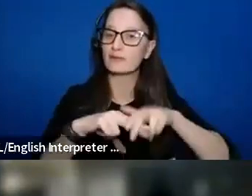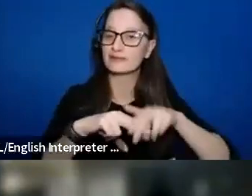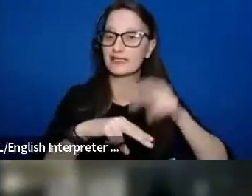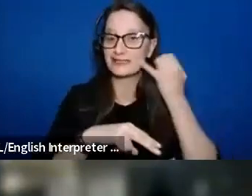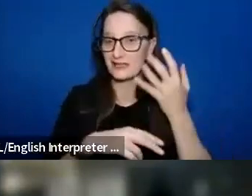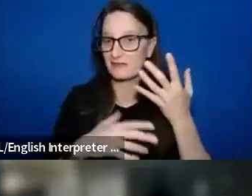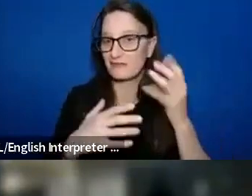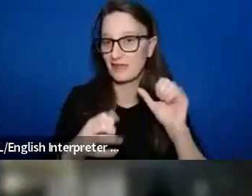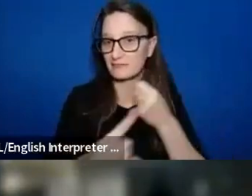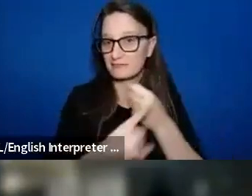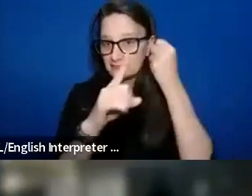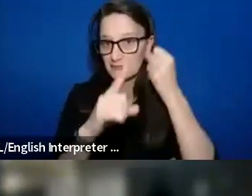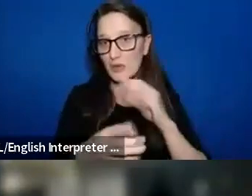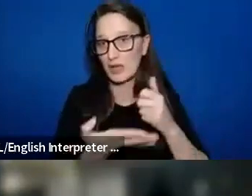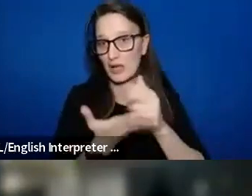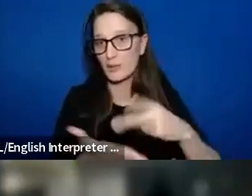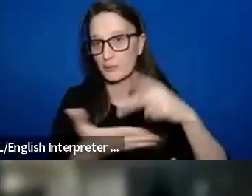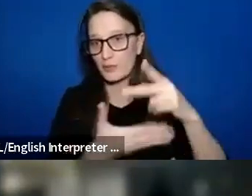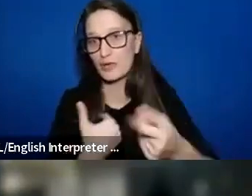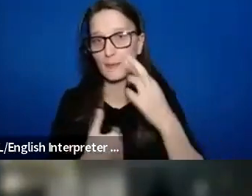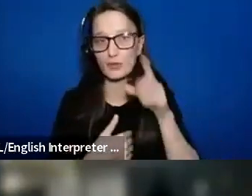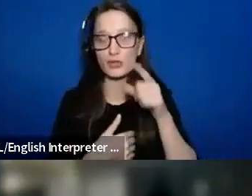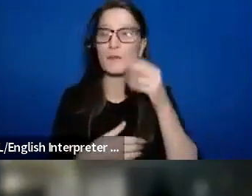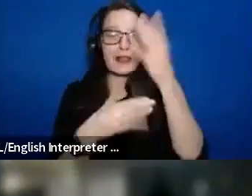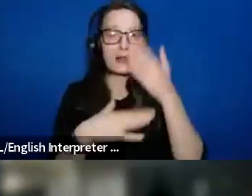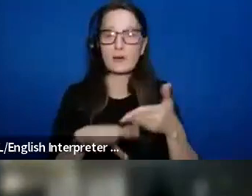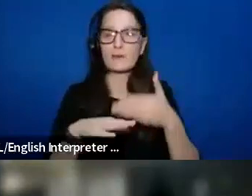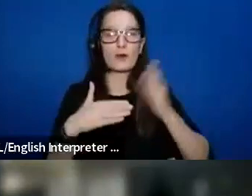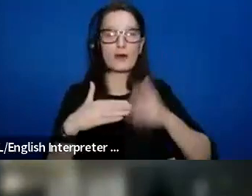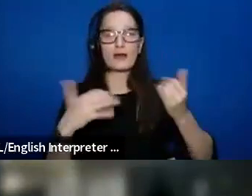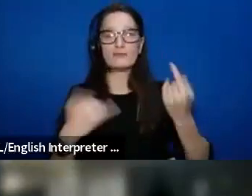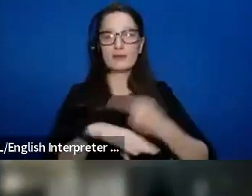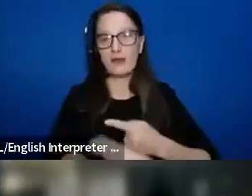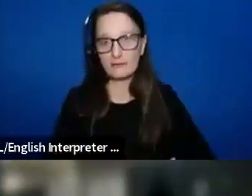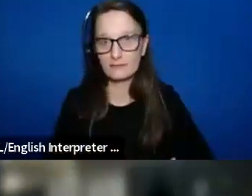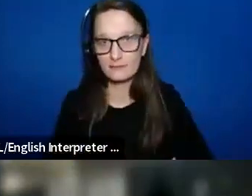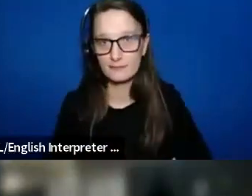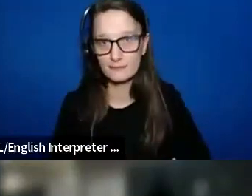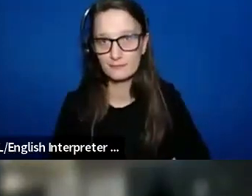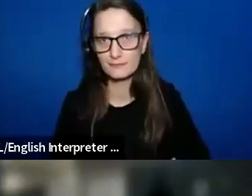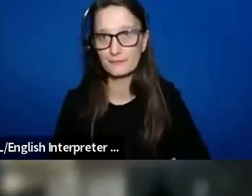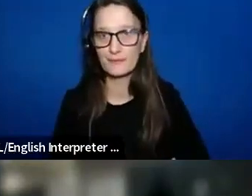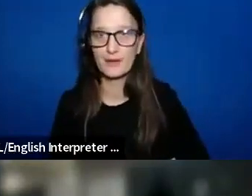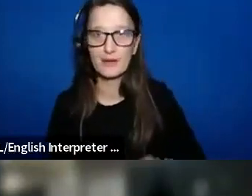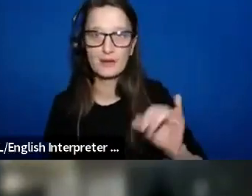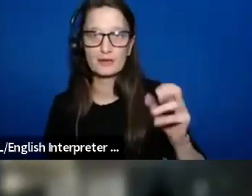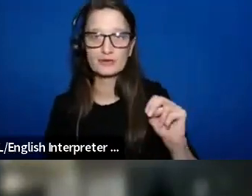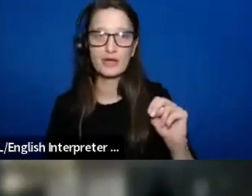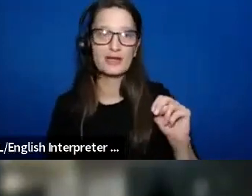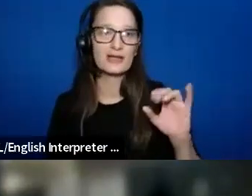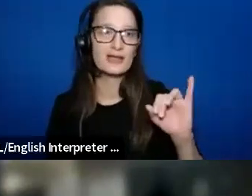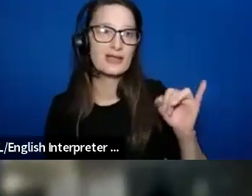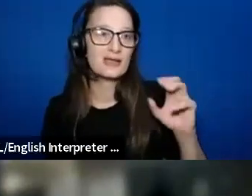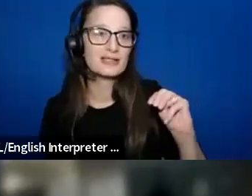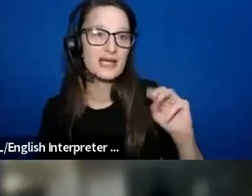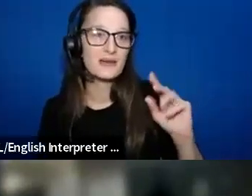makes a difference for you or your programs. I just need to know by the end of the day today. Cool. Perfect. Jim Kaiser doesn't look nervous at all. It's great.